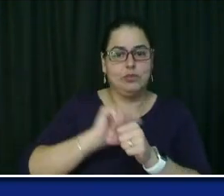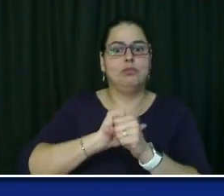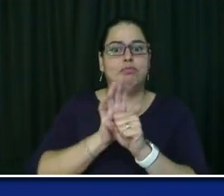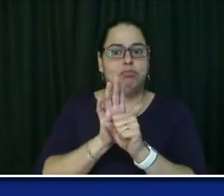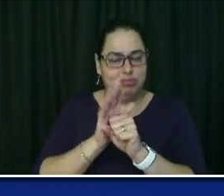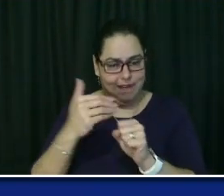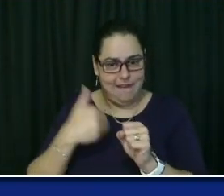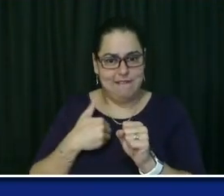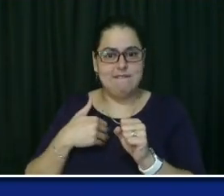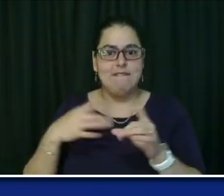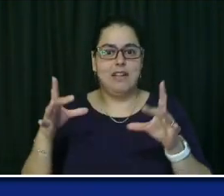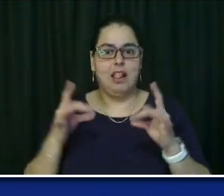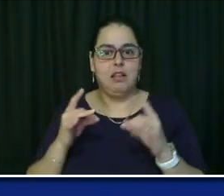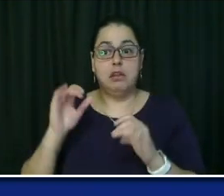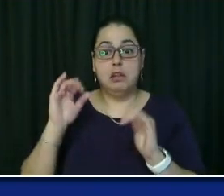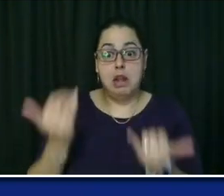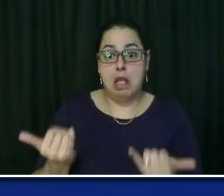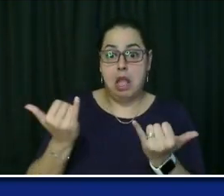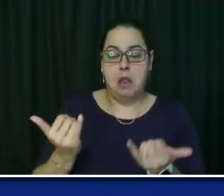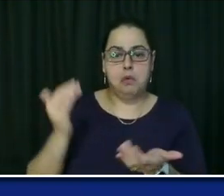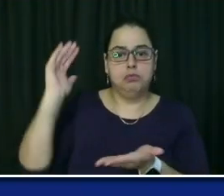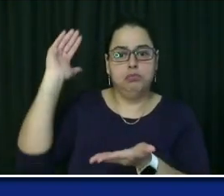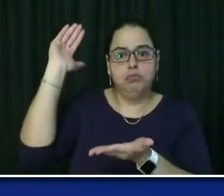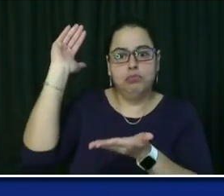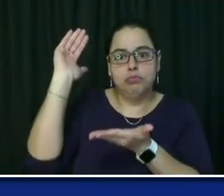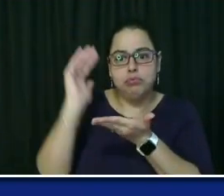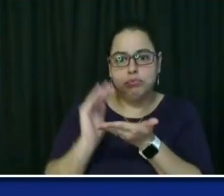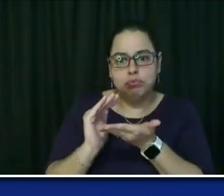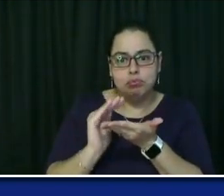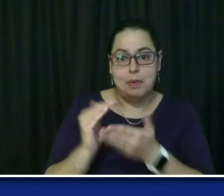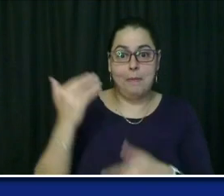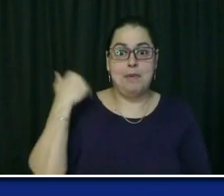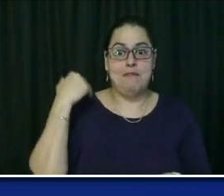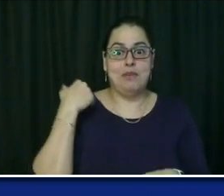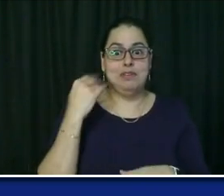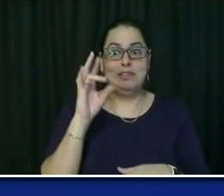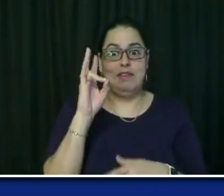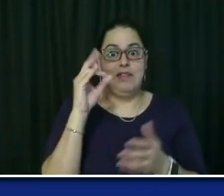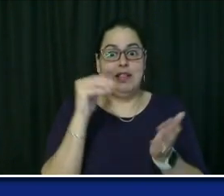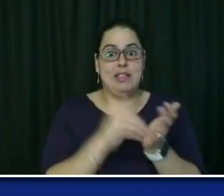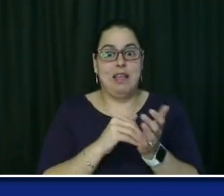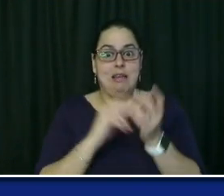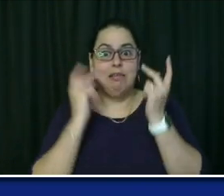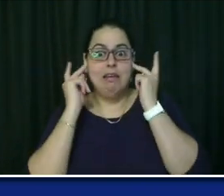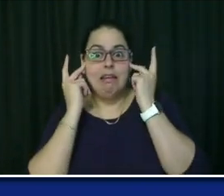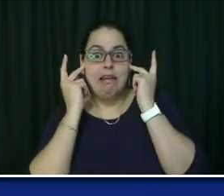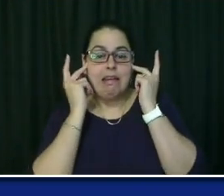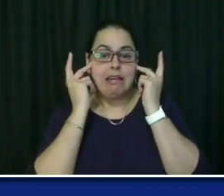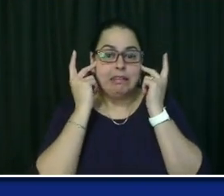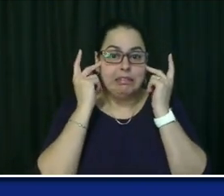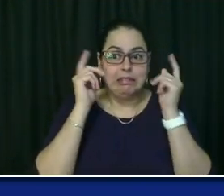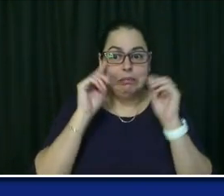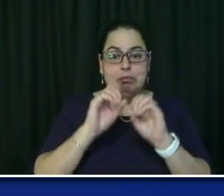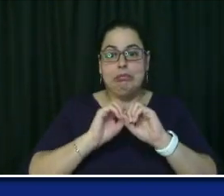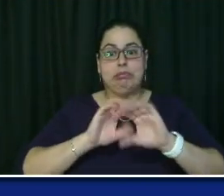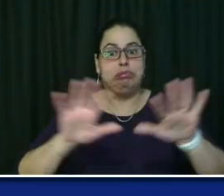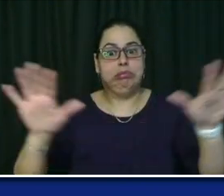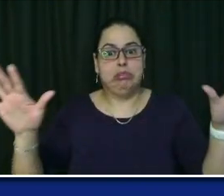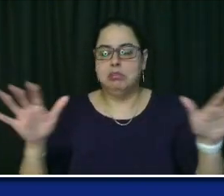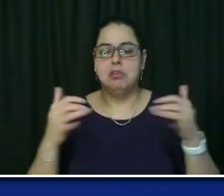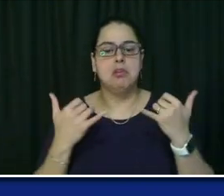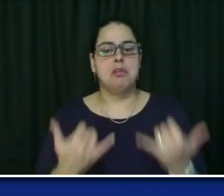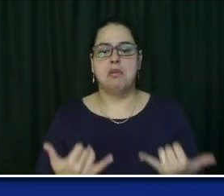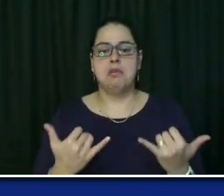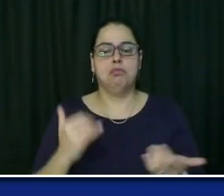positive? 7,000 people. It makes you feel that this is rampant in the street. But when you look at active cases, since the vast majority of